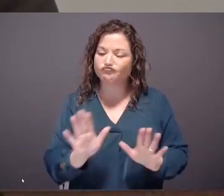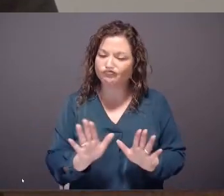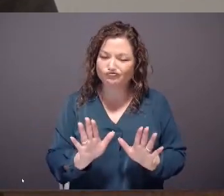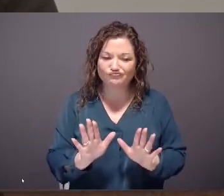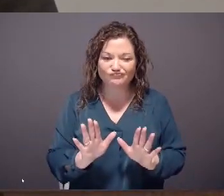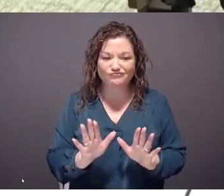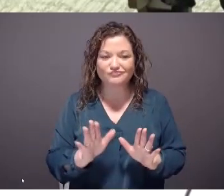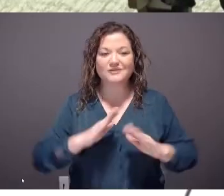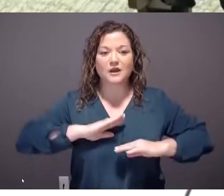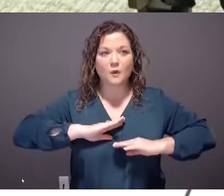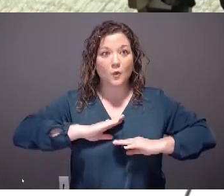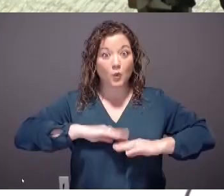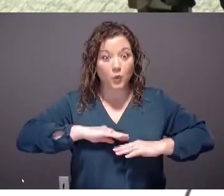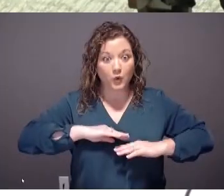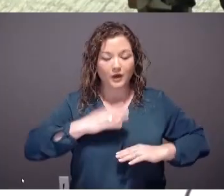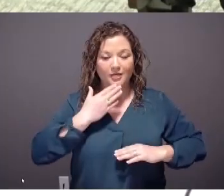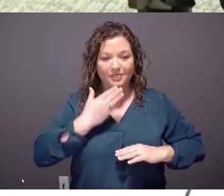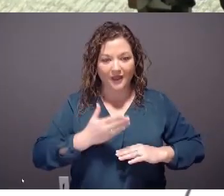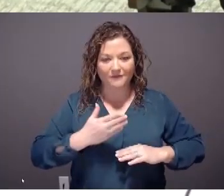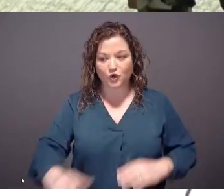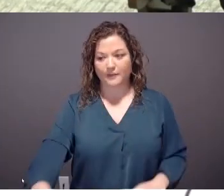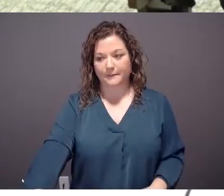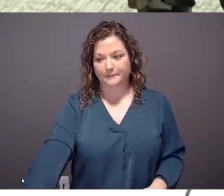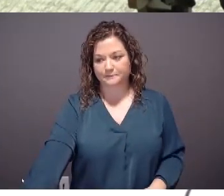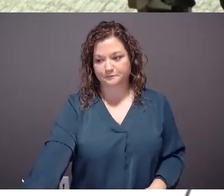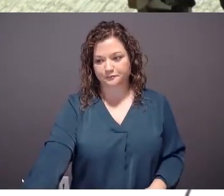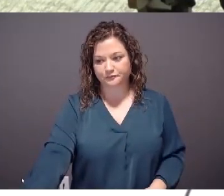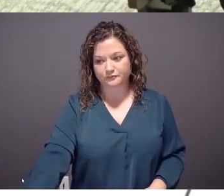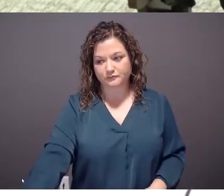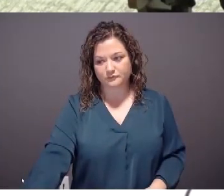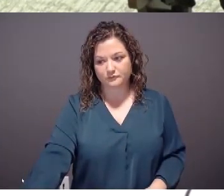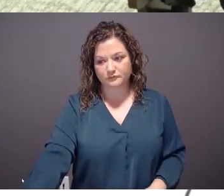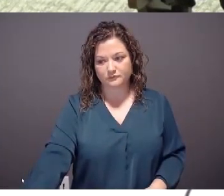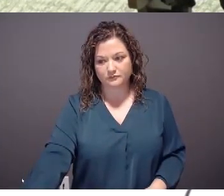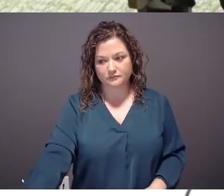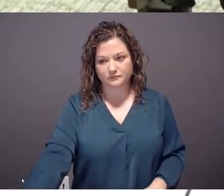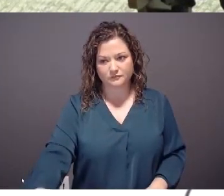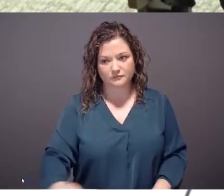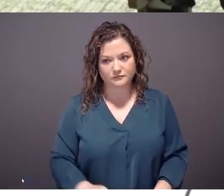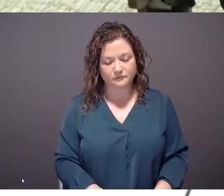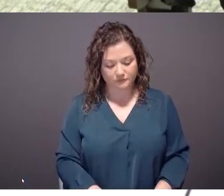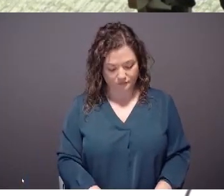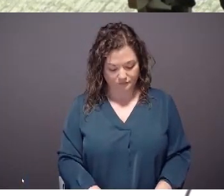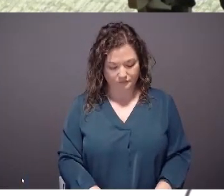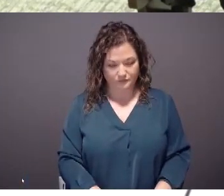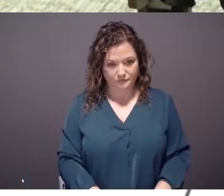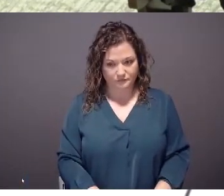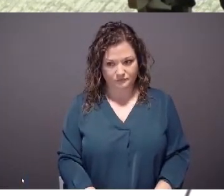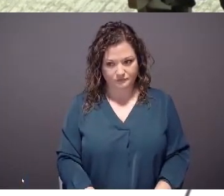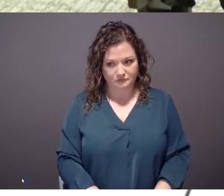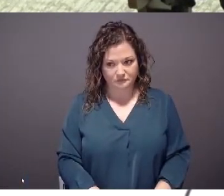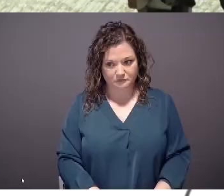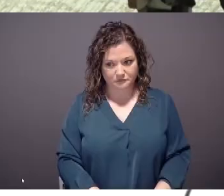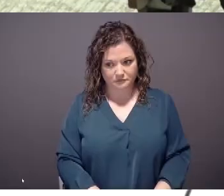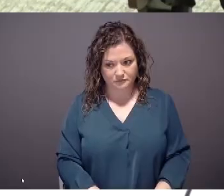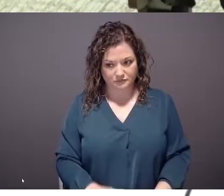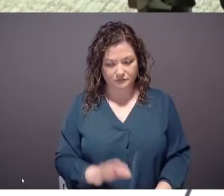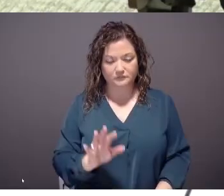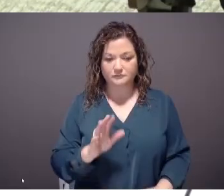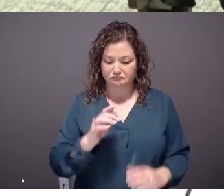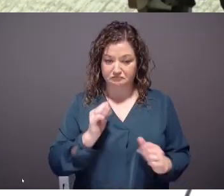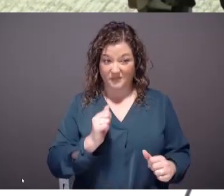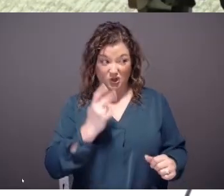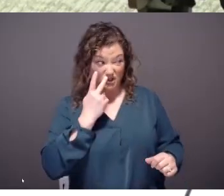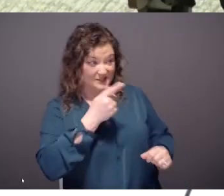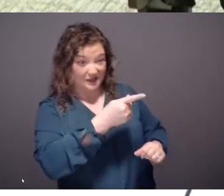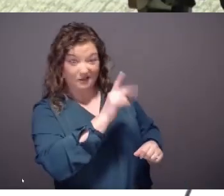just very thankful. Yeah. Because the political issues that could have come with a full landfill at one site and